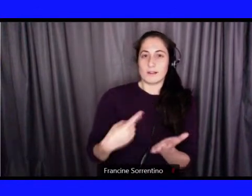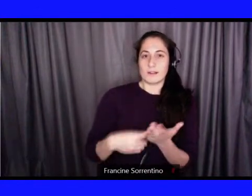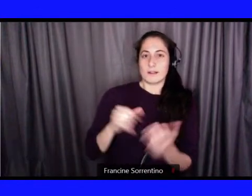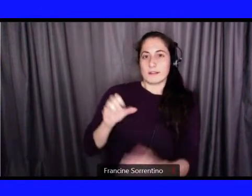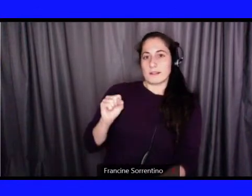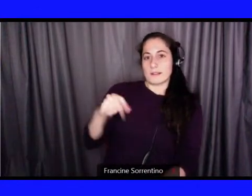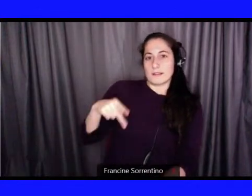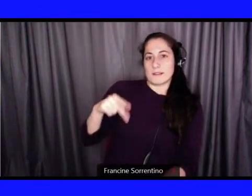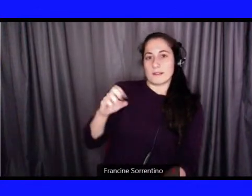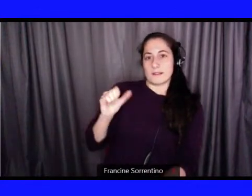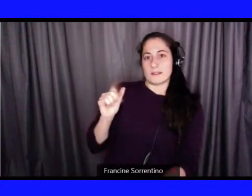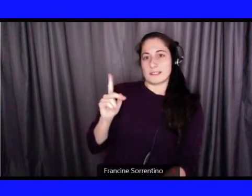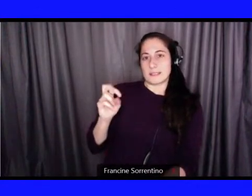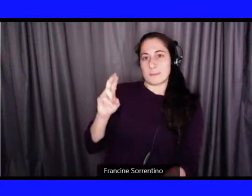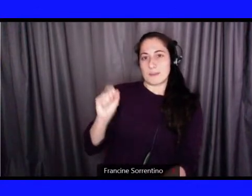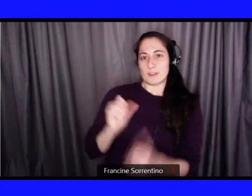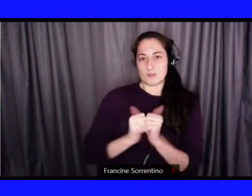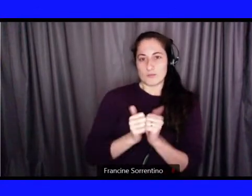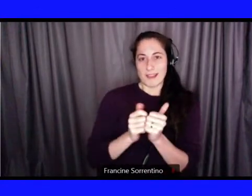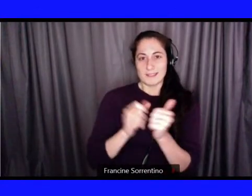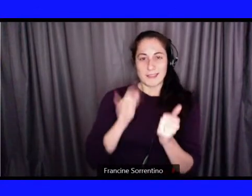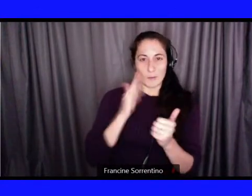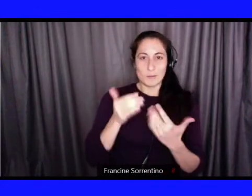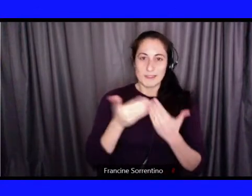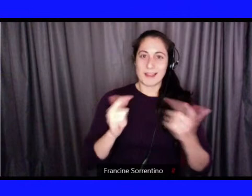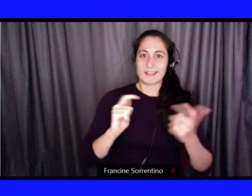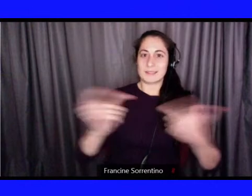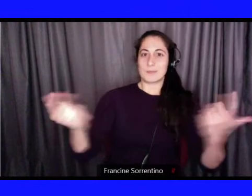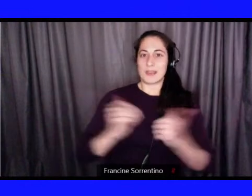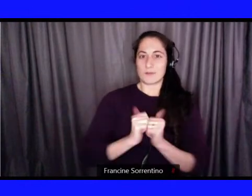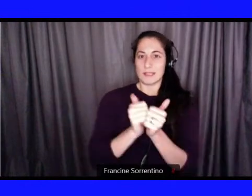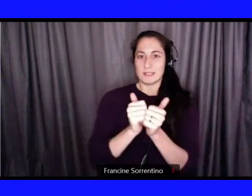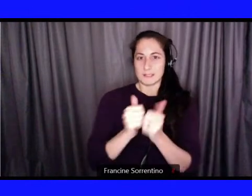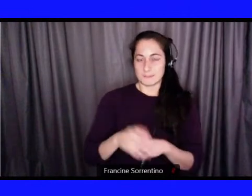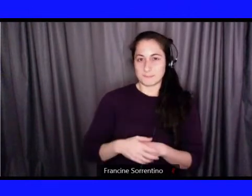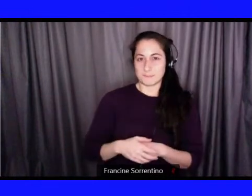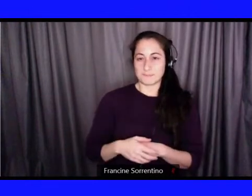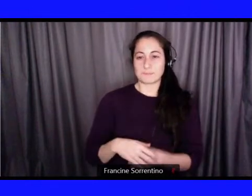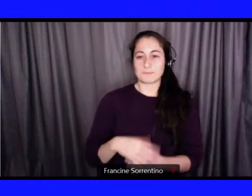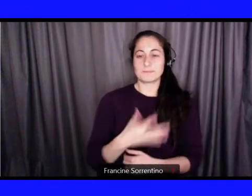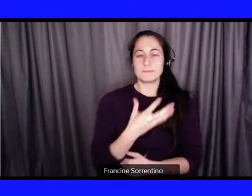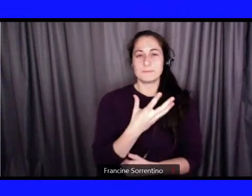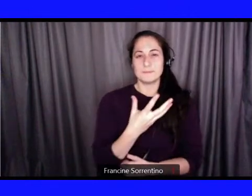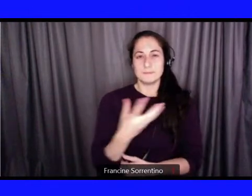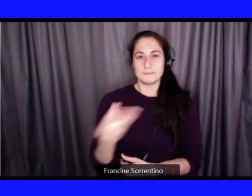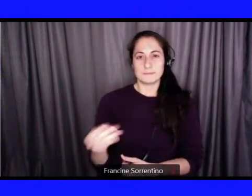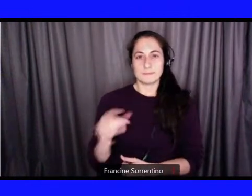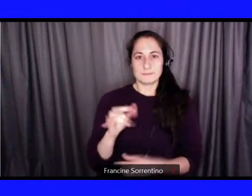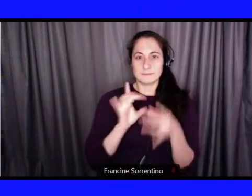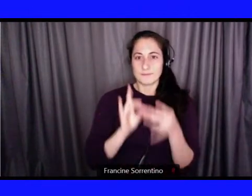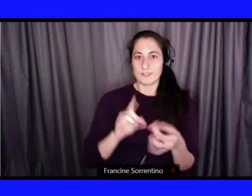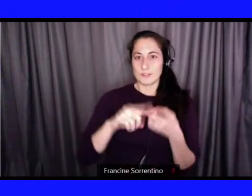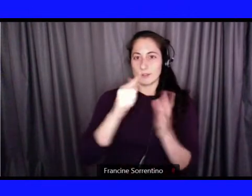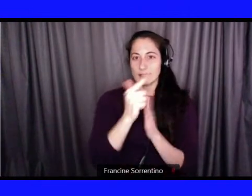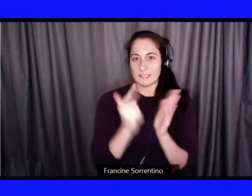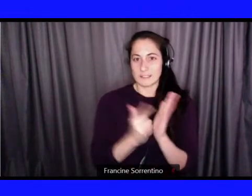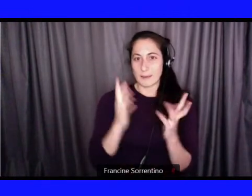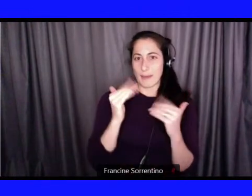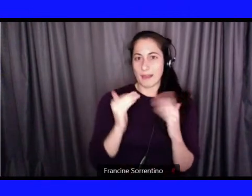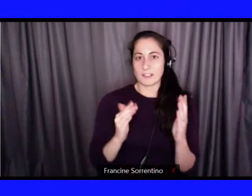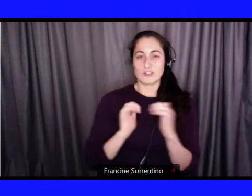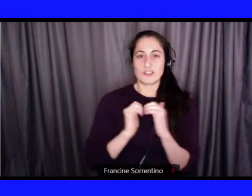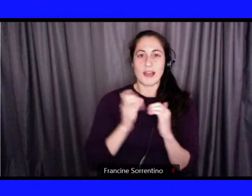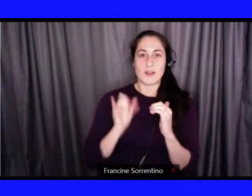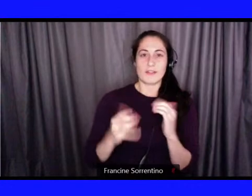into the dashboard? Hi, Matt. This is Michelle. I just out of curiosity, and you may not be able to answer